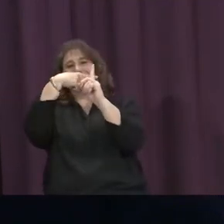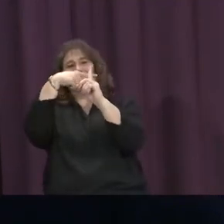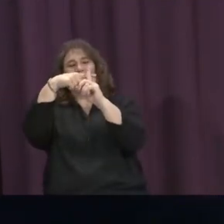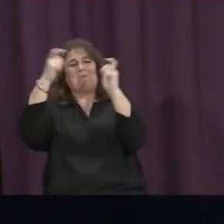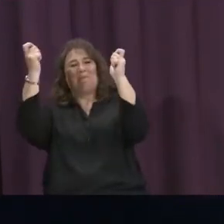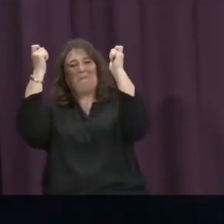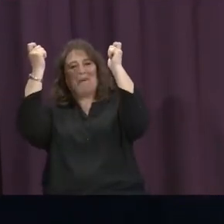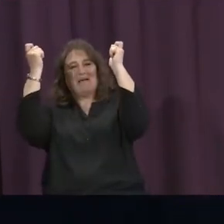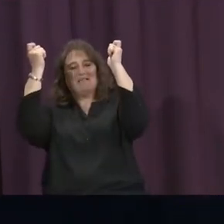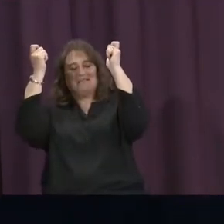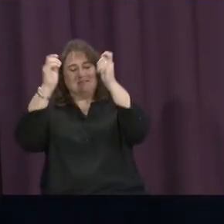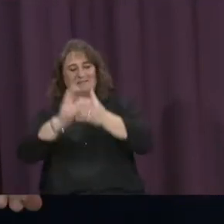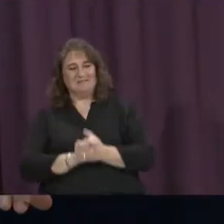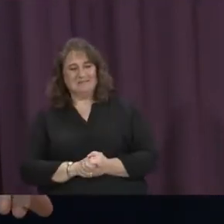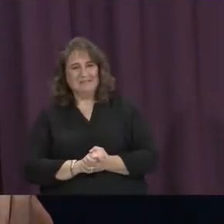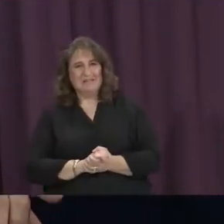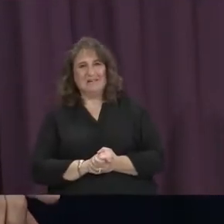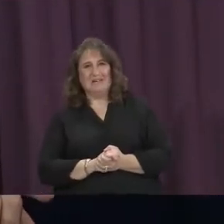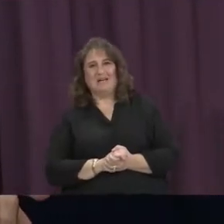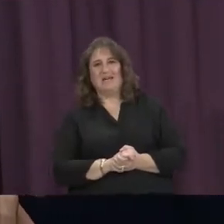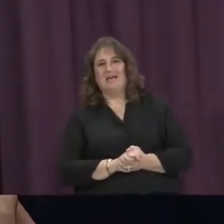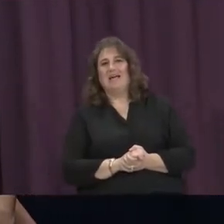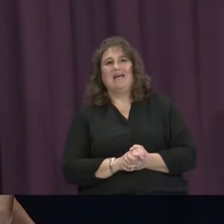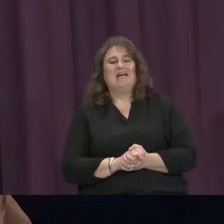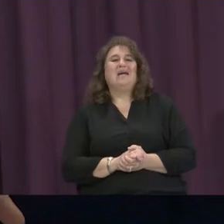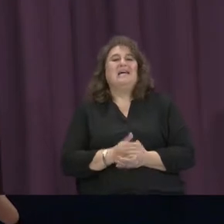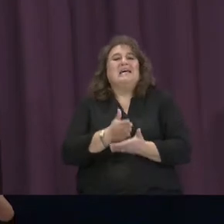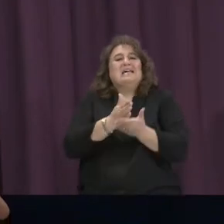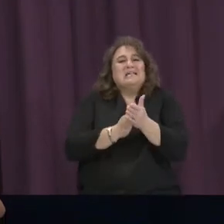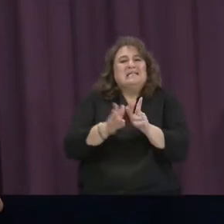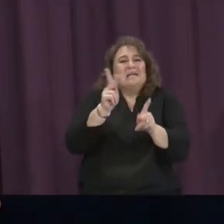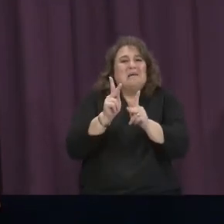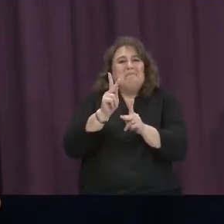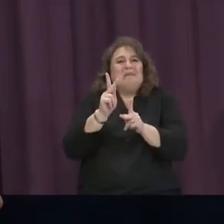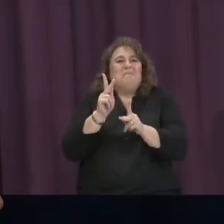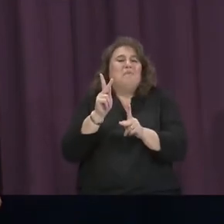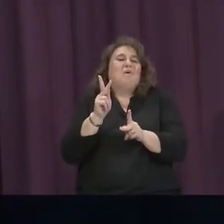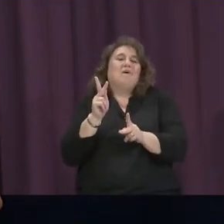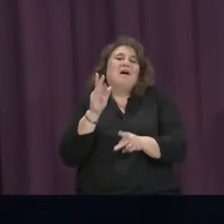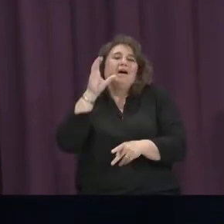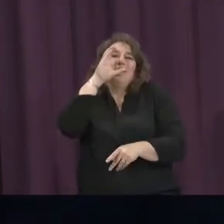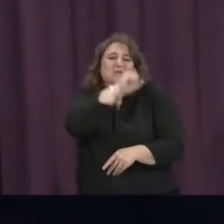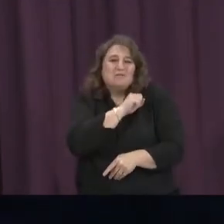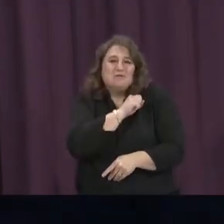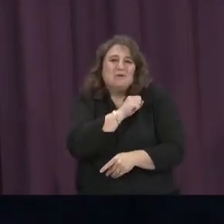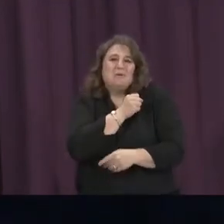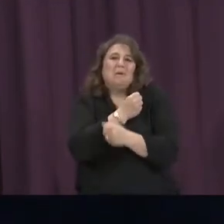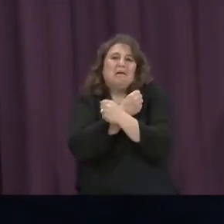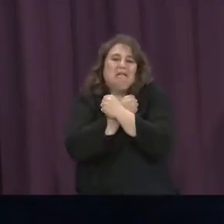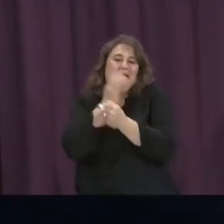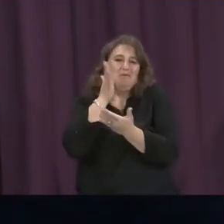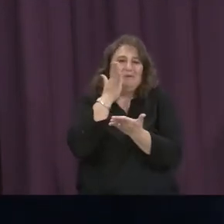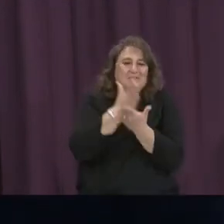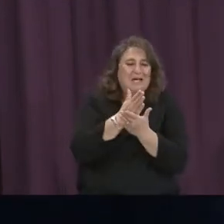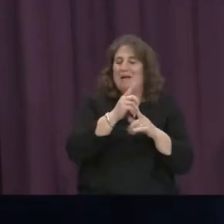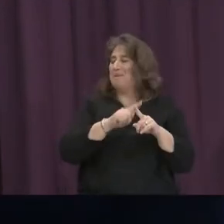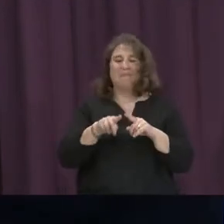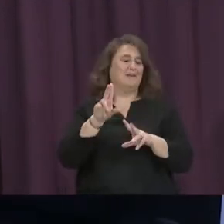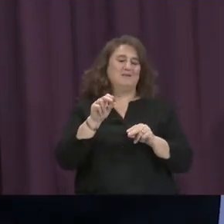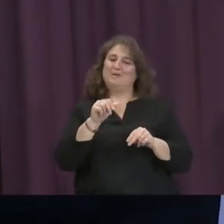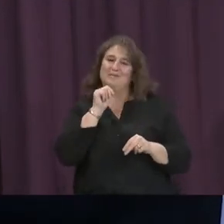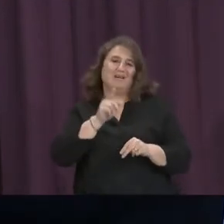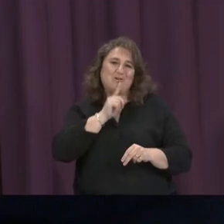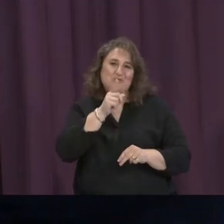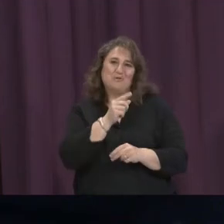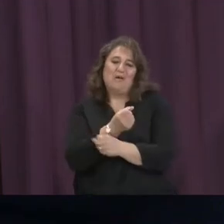assumption might be because love stops at a certain time. Mm we know better, don't we? Right. So, yeah, love is throughout our life. That's